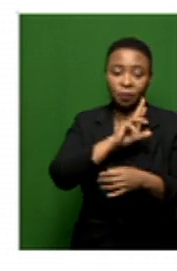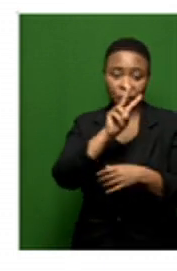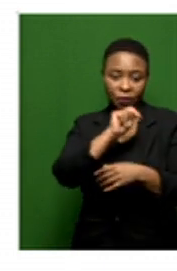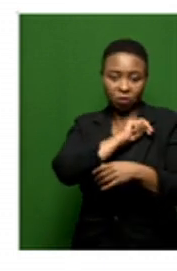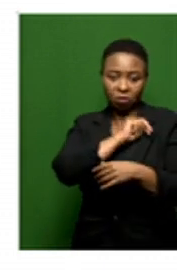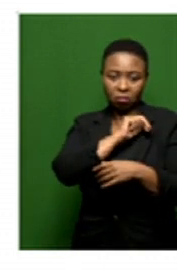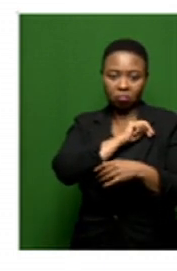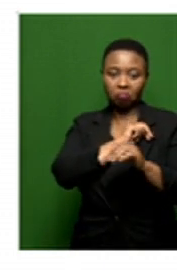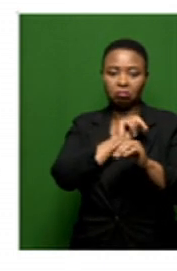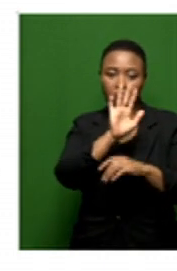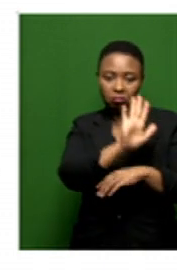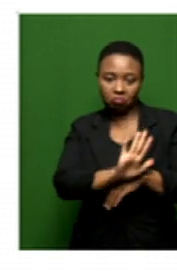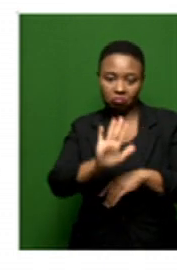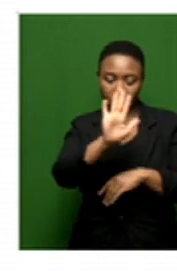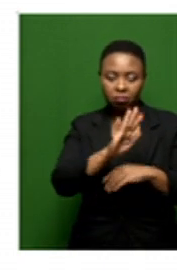KwaZulu-Natal.